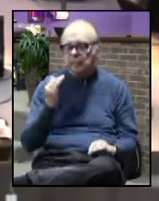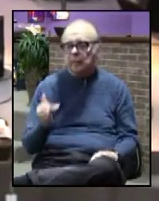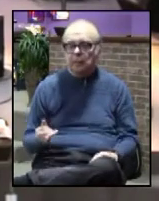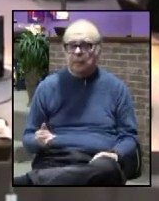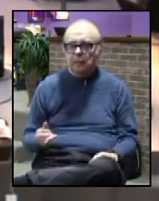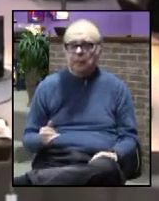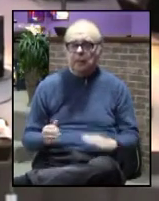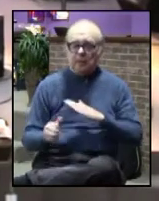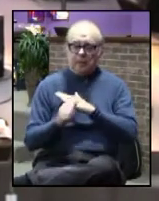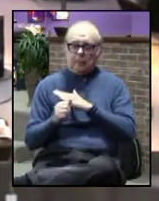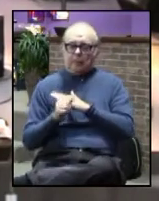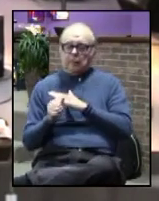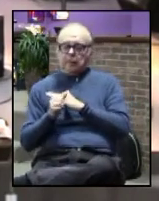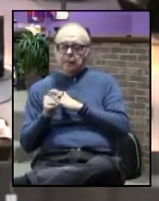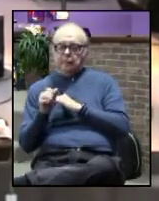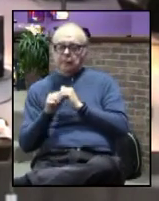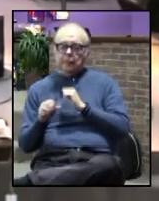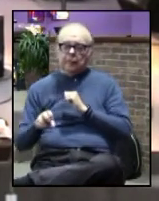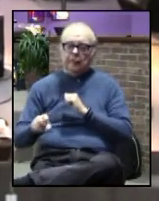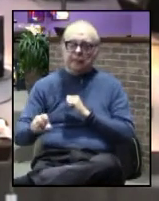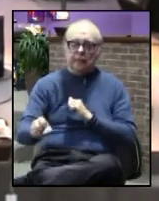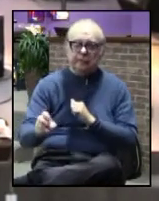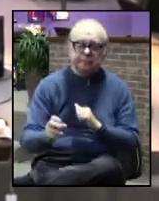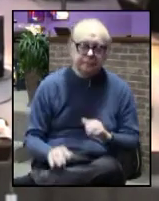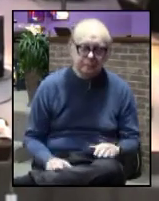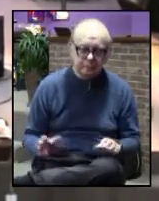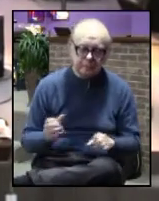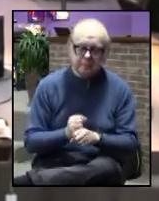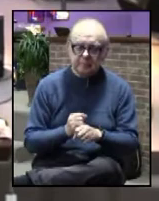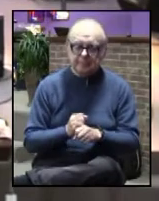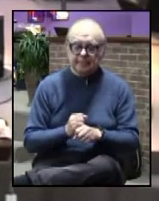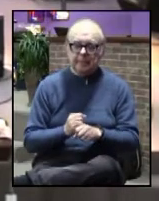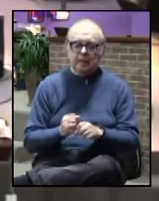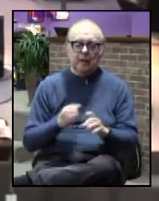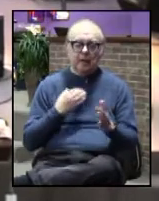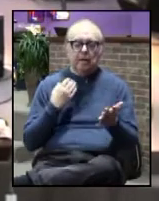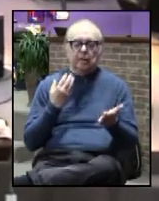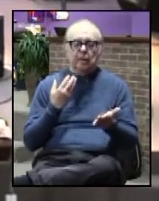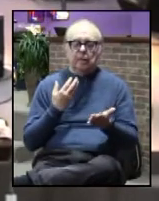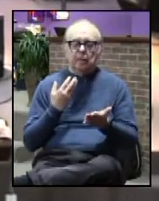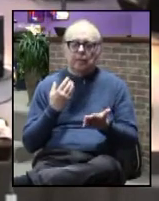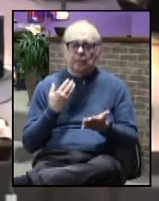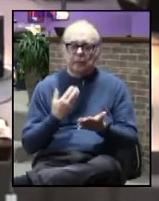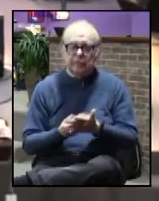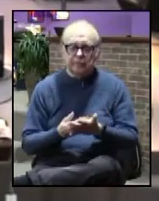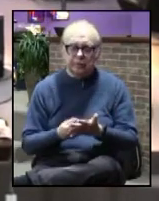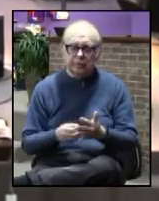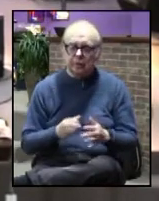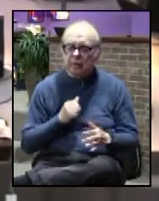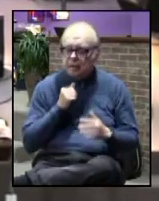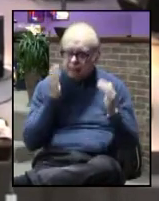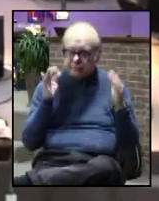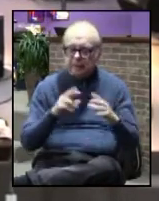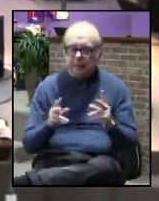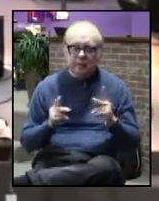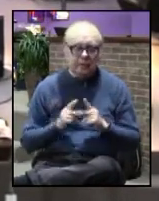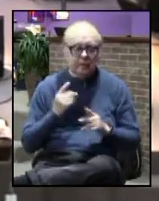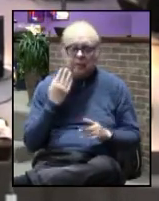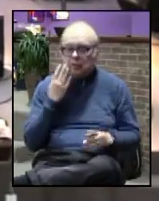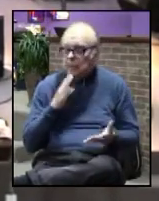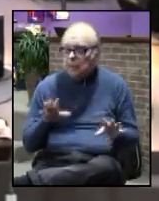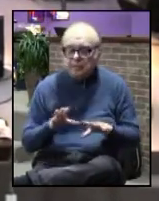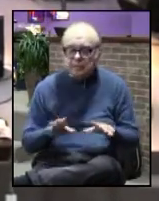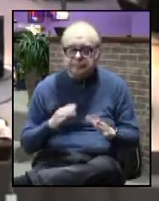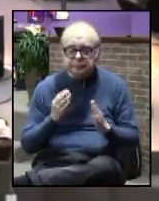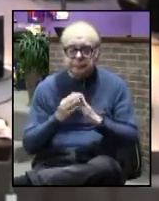Because there's dangers in drifting. Because you hit those unexpected spots and you don't know what to do. And this is what the